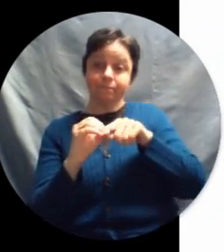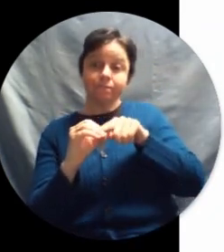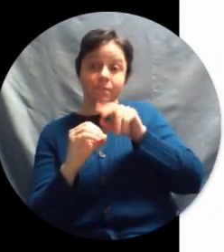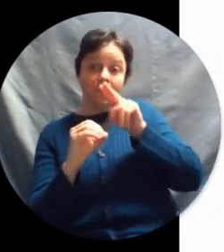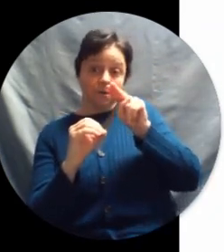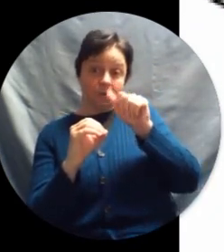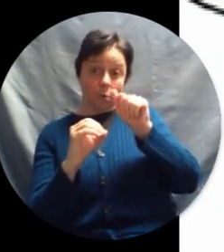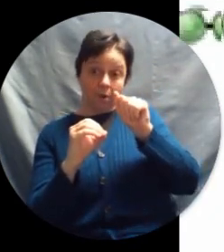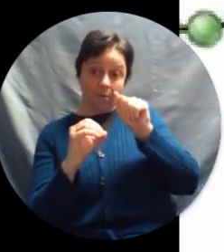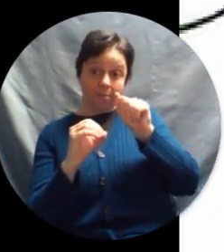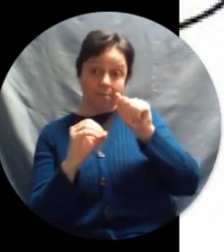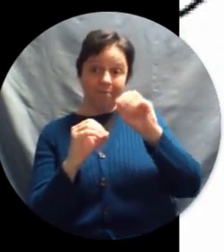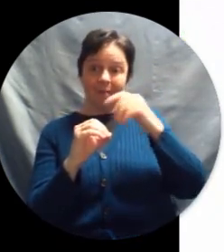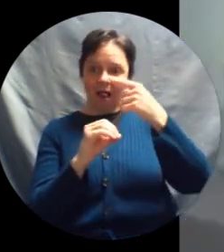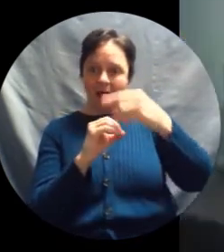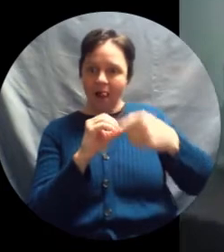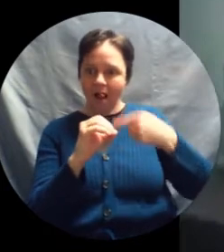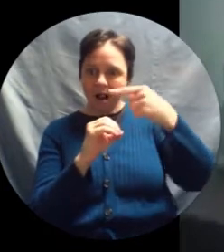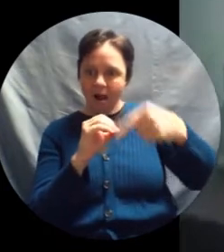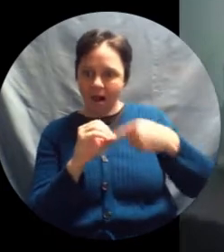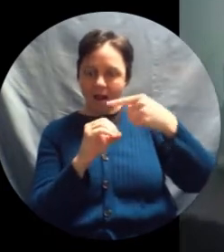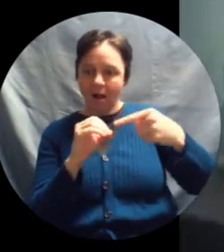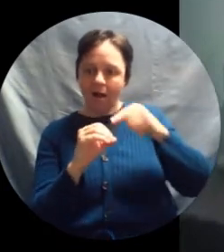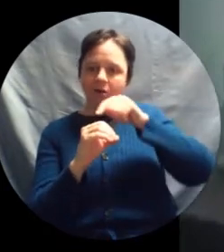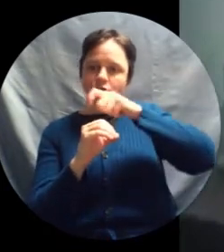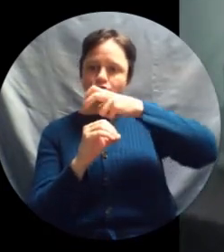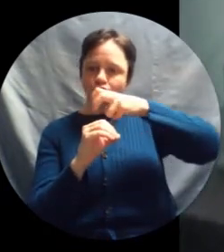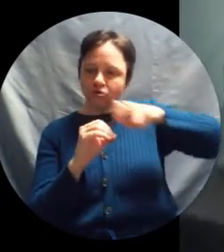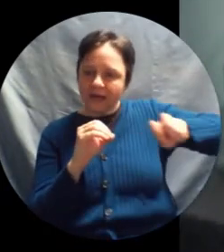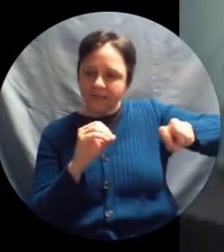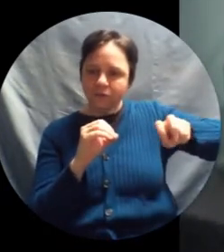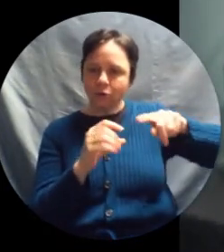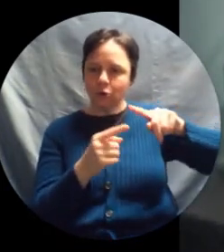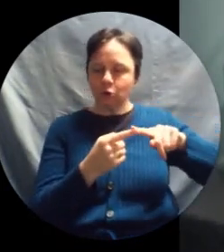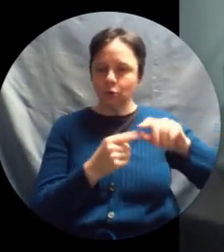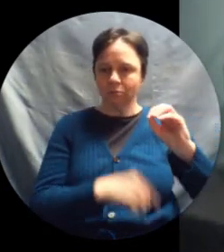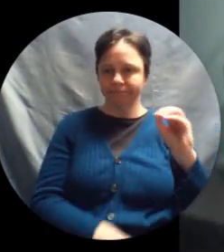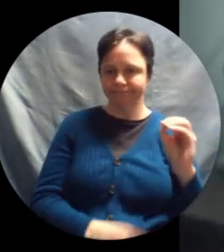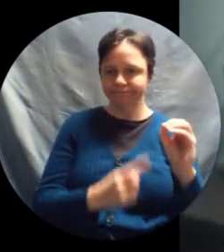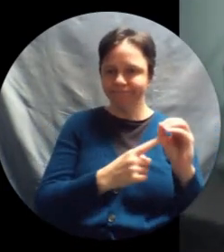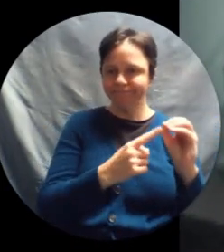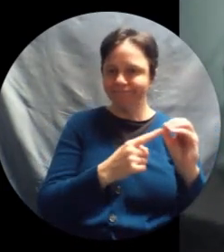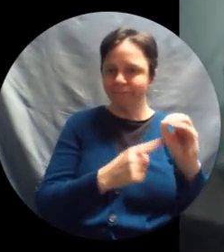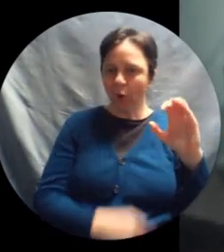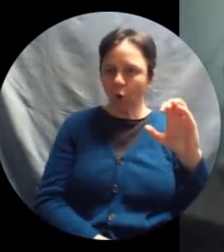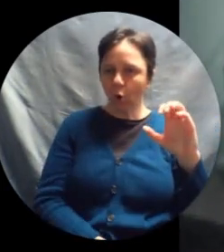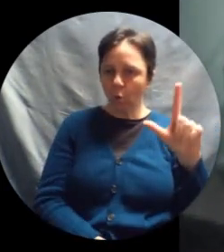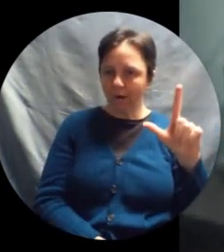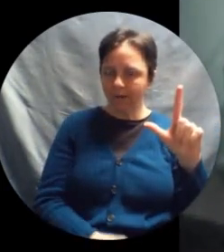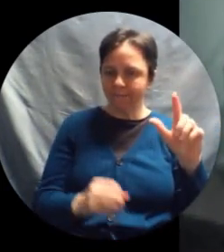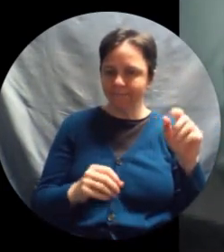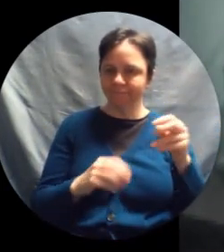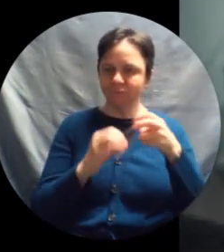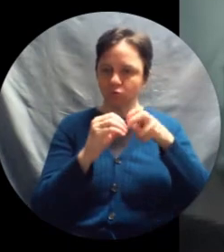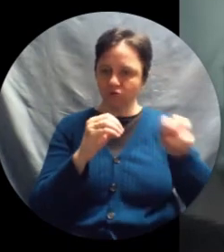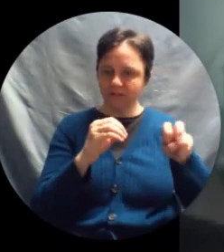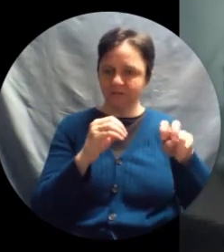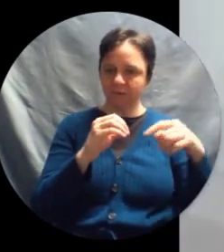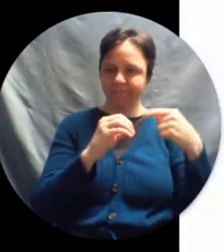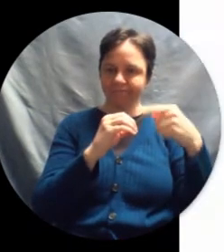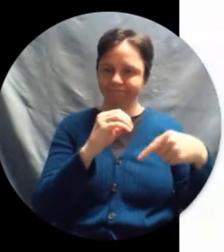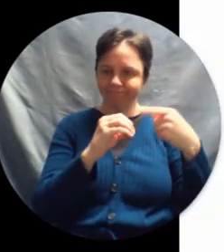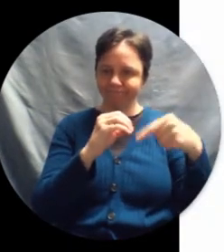chlorine is going to accept it. That changes the charges of all the atoms in the compound. and the opposite charges are attracted to each